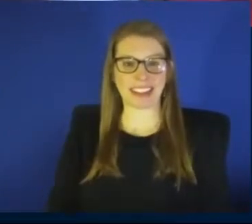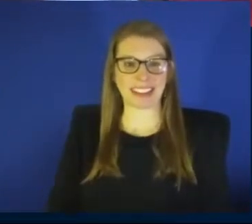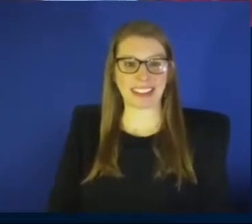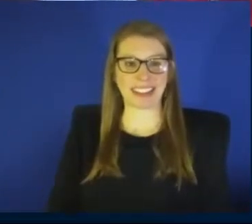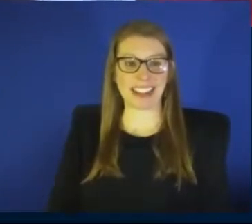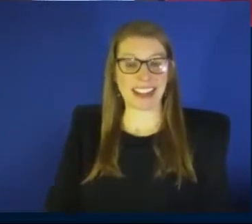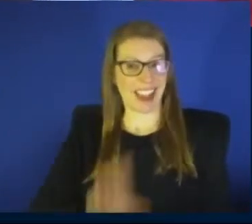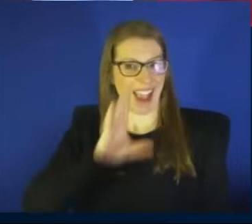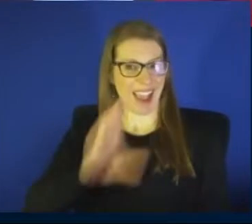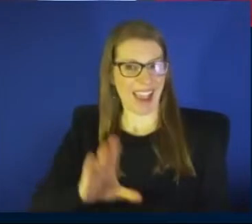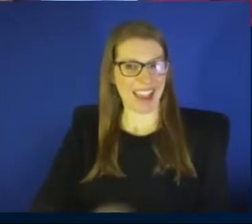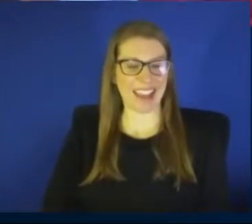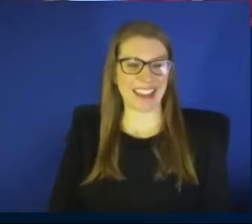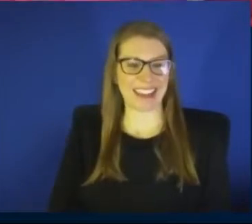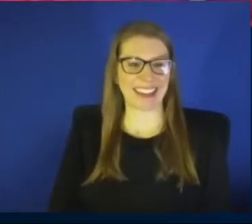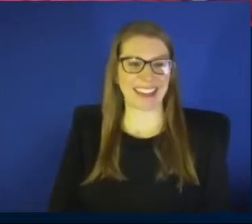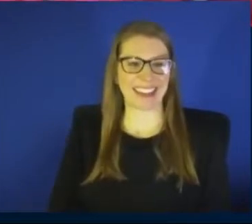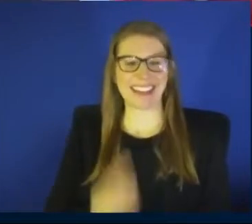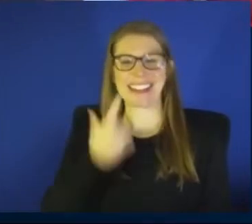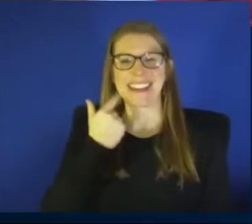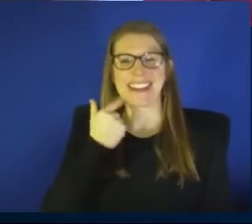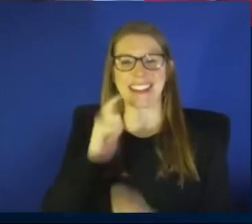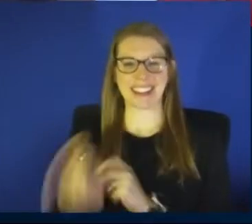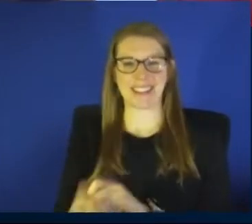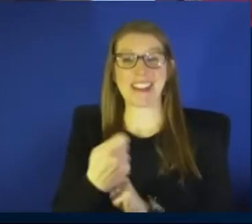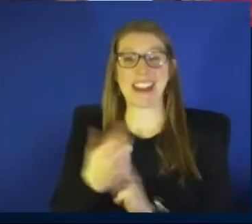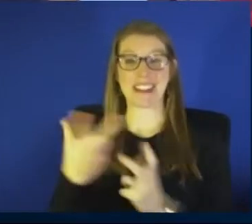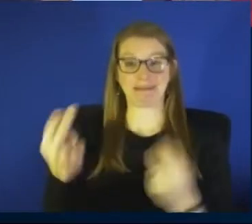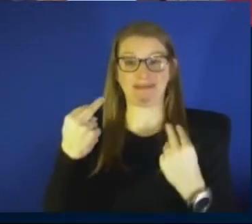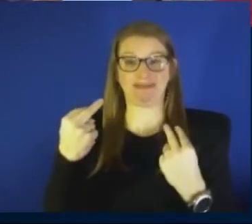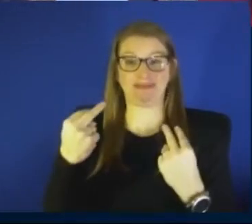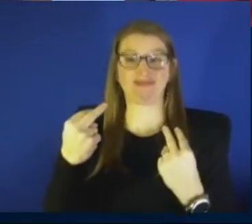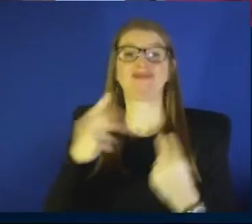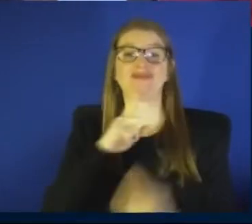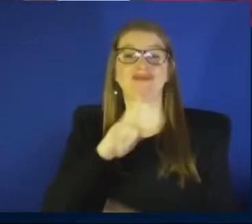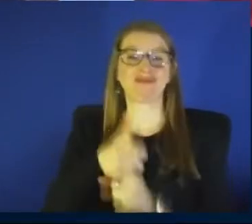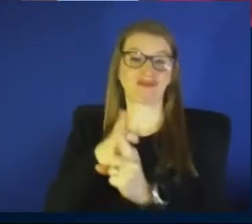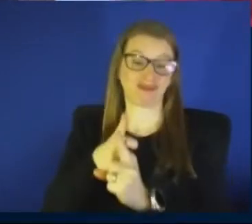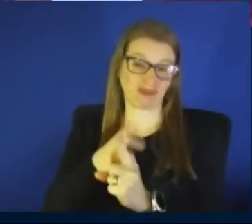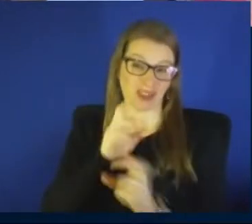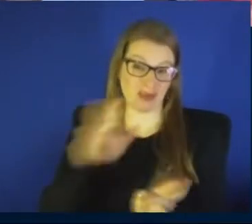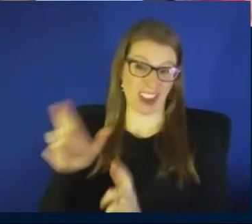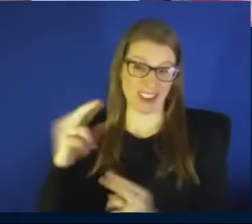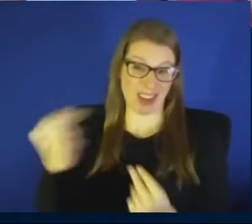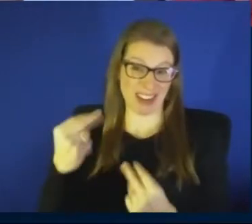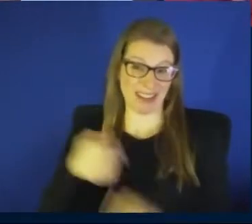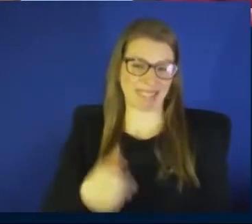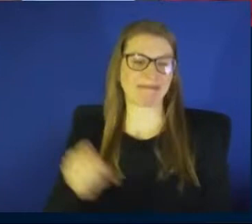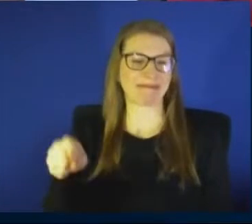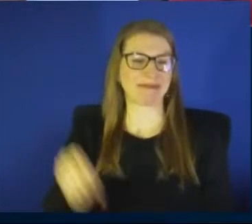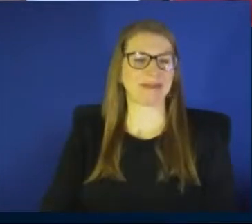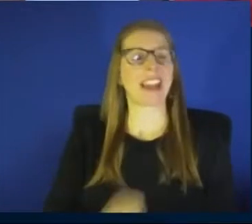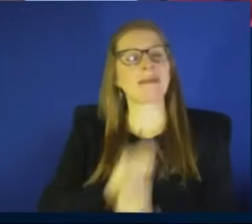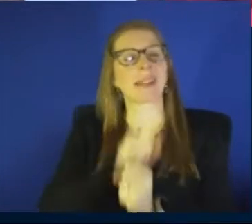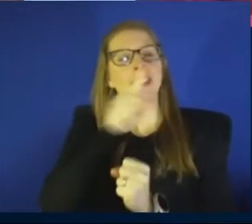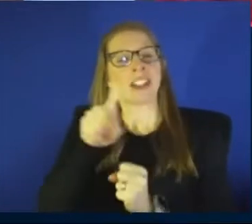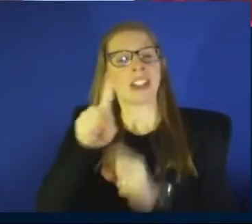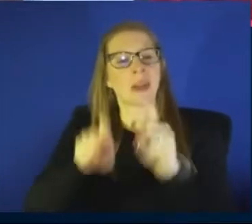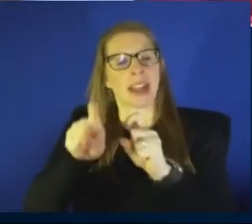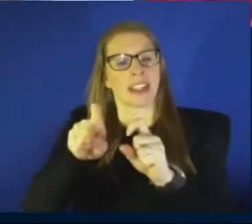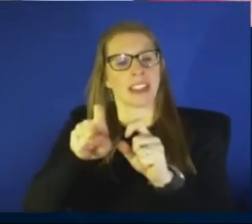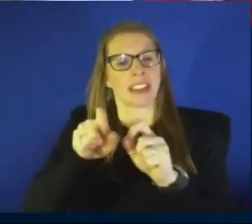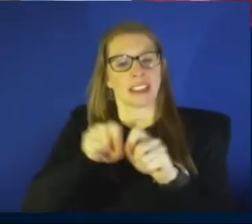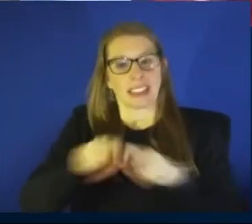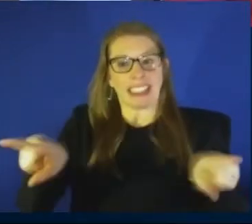Hey. I'm sure you are. I'm sure you are. So make sure you get your questions sent in to us on Facebook, on YouTube,